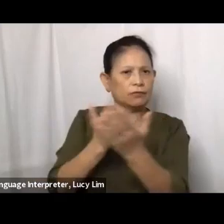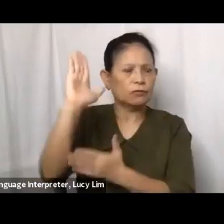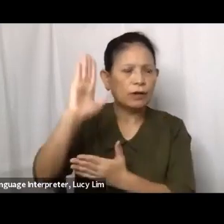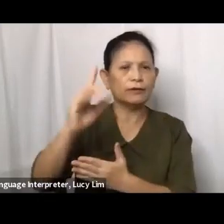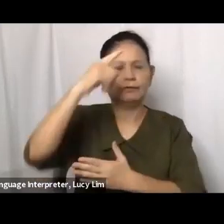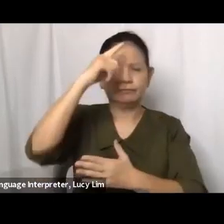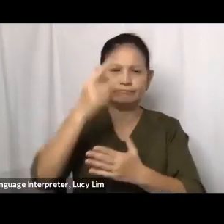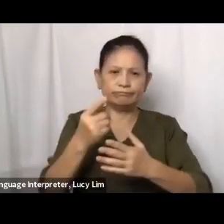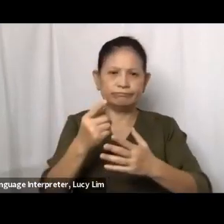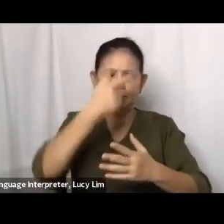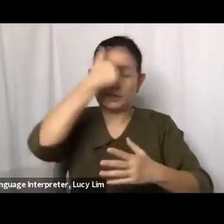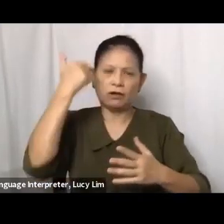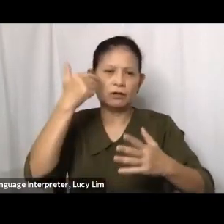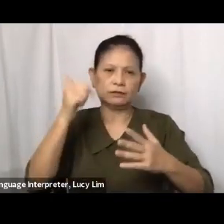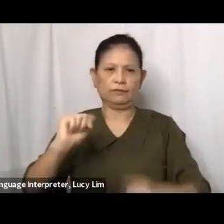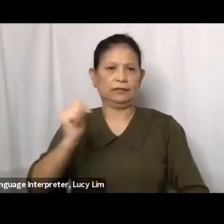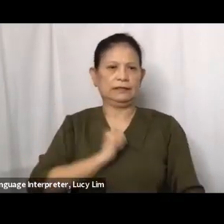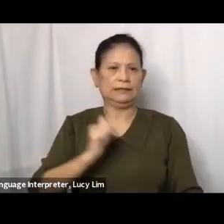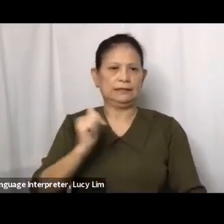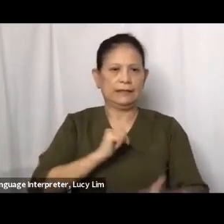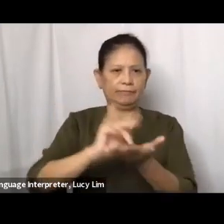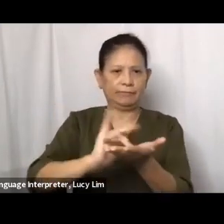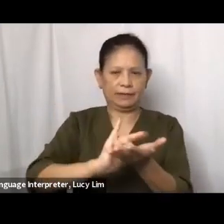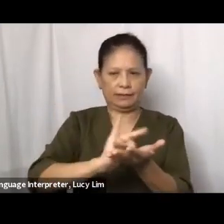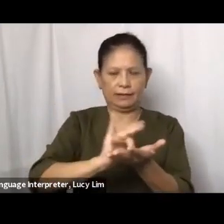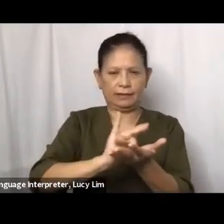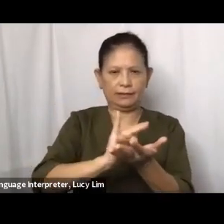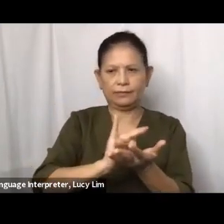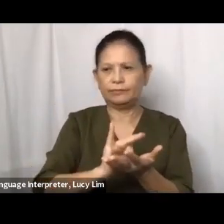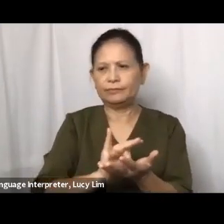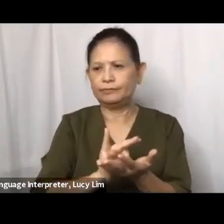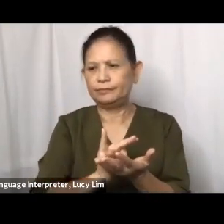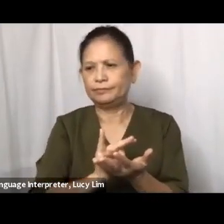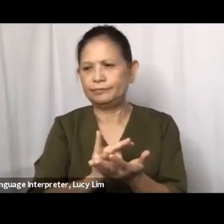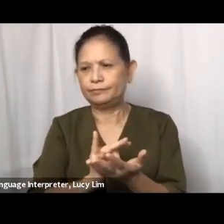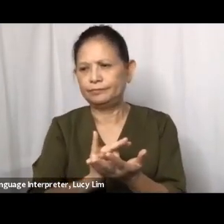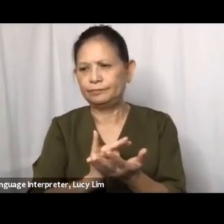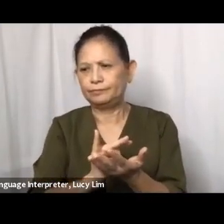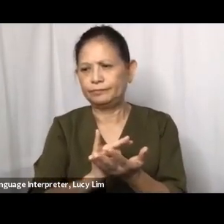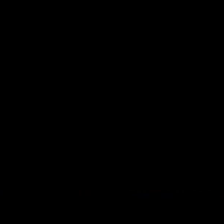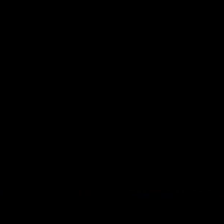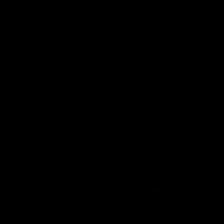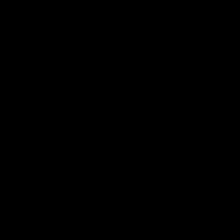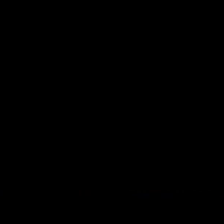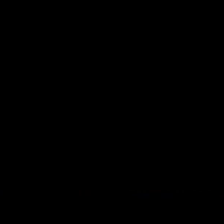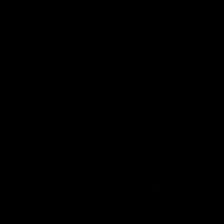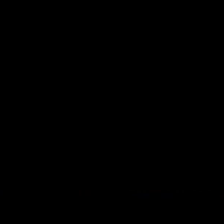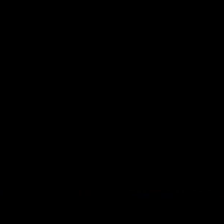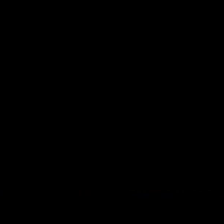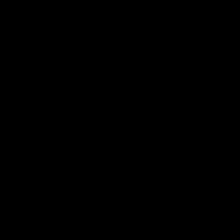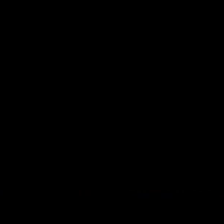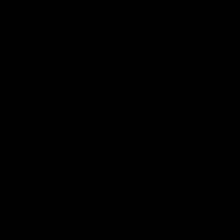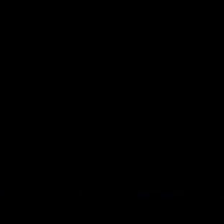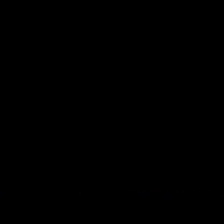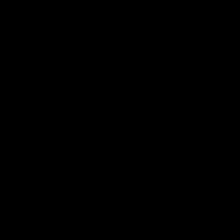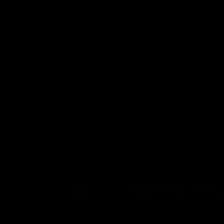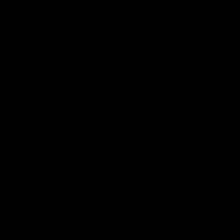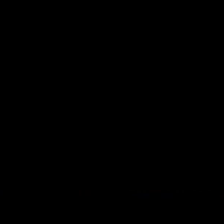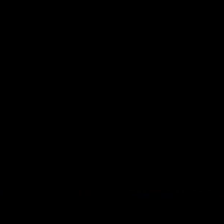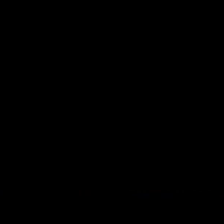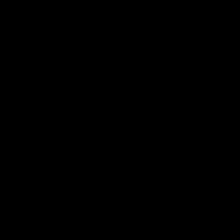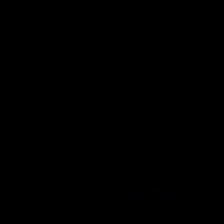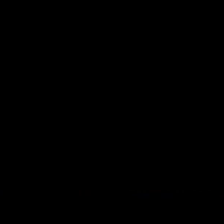increased self-medication. Sobo Malik is the trans woman from